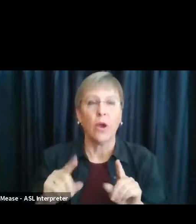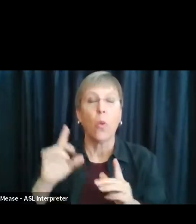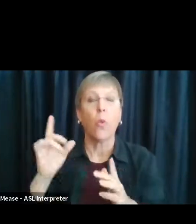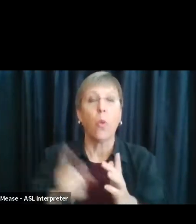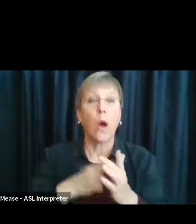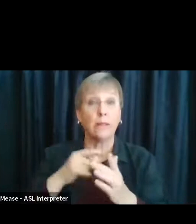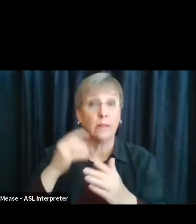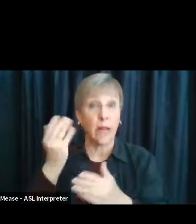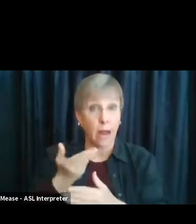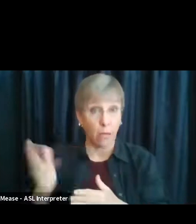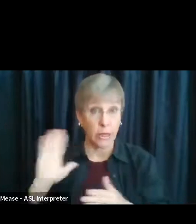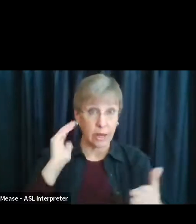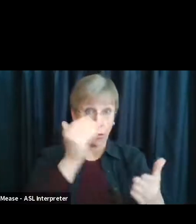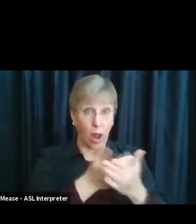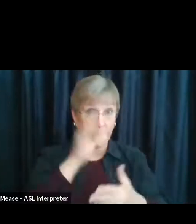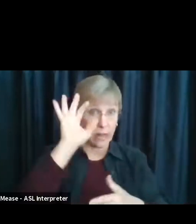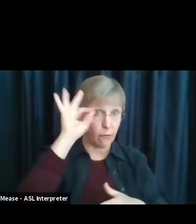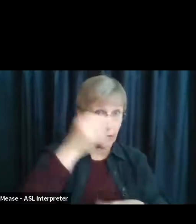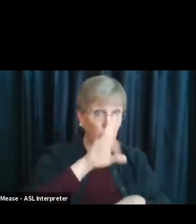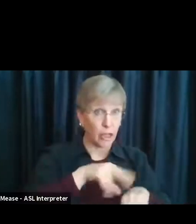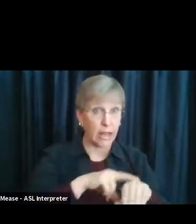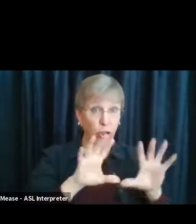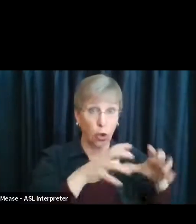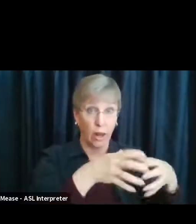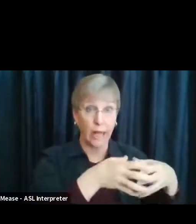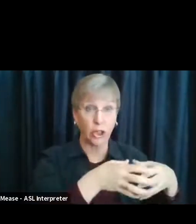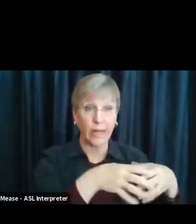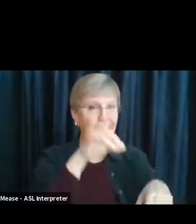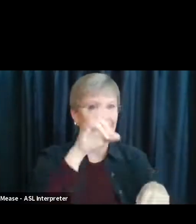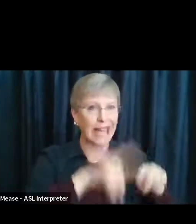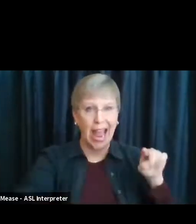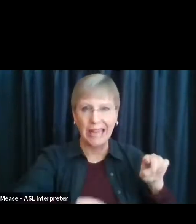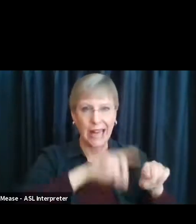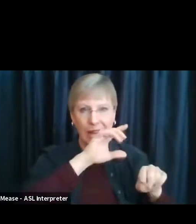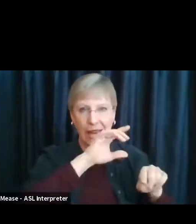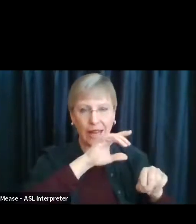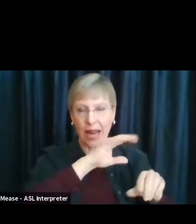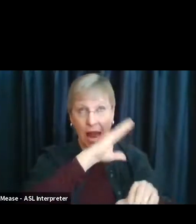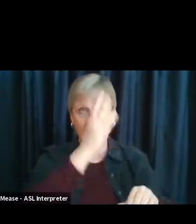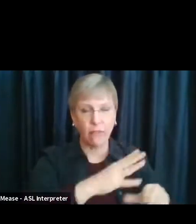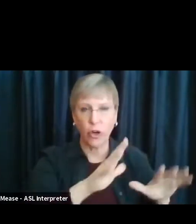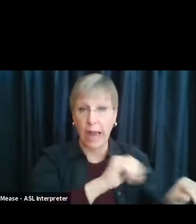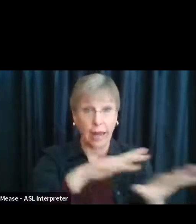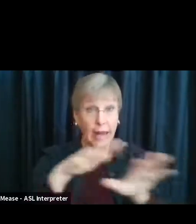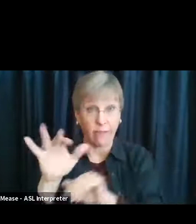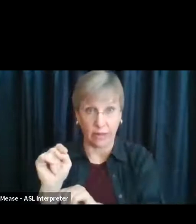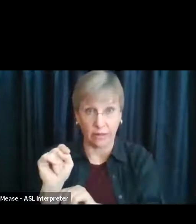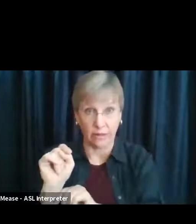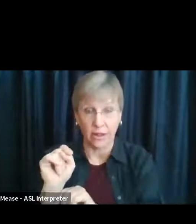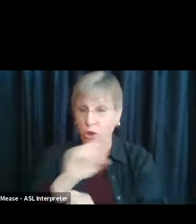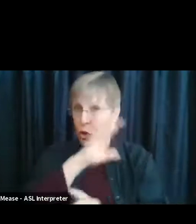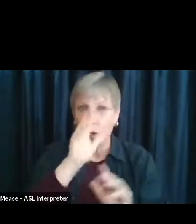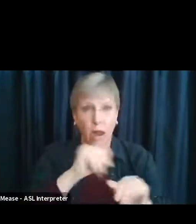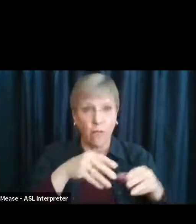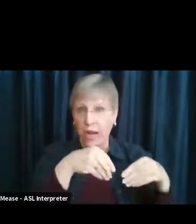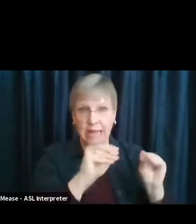has arrived in the French national collection, it can never go away. So you can never sell